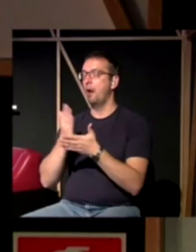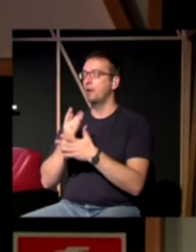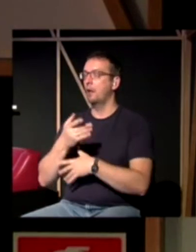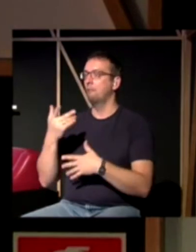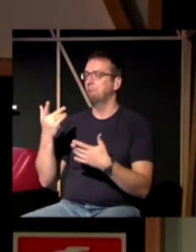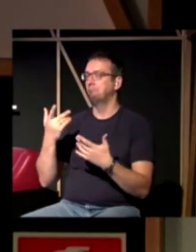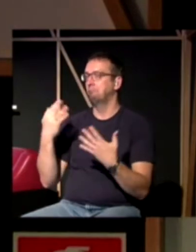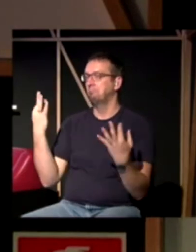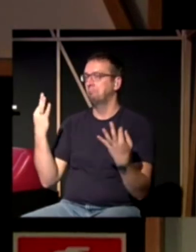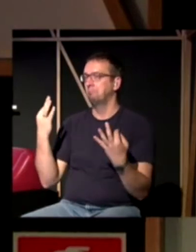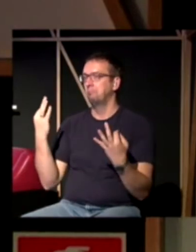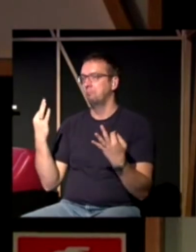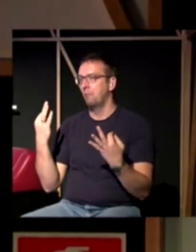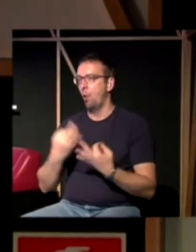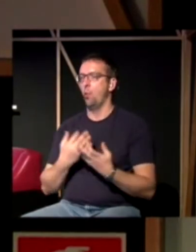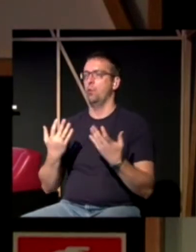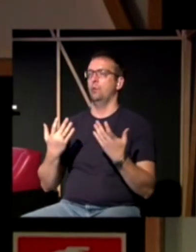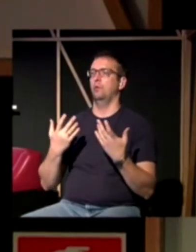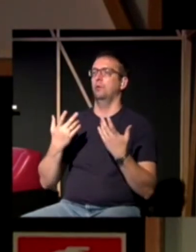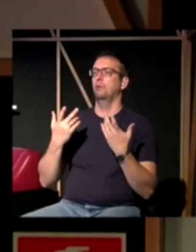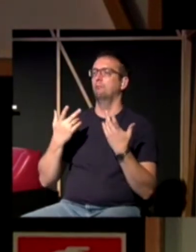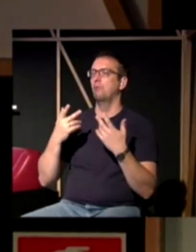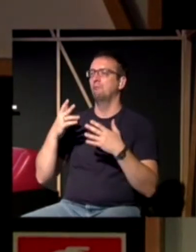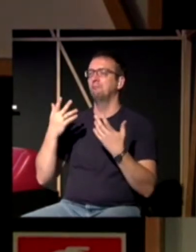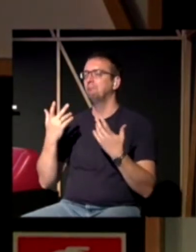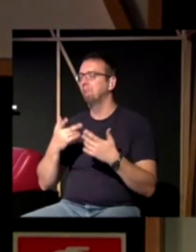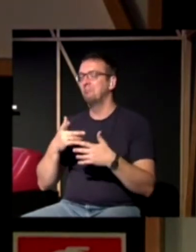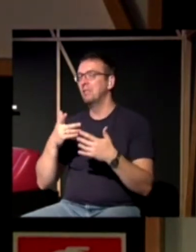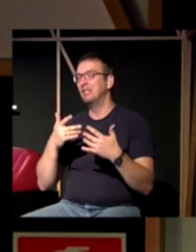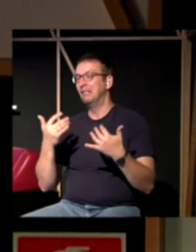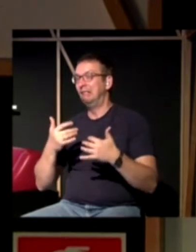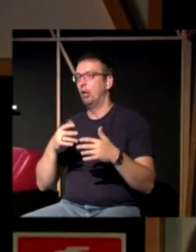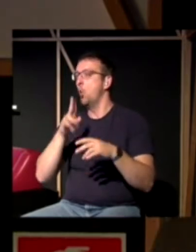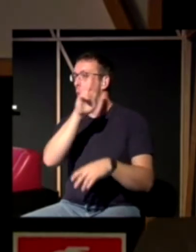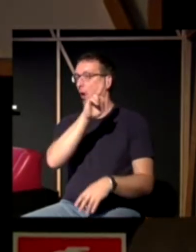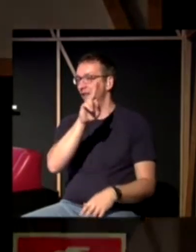briefly explain a little more around what audio-descriptive commentary is. So if we could just play the video, please.